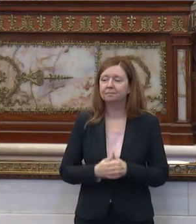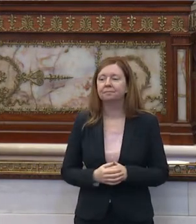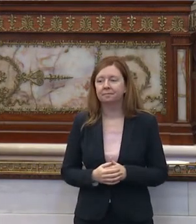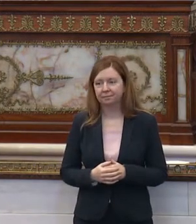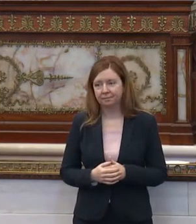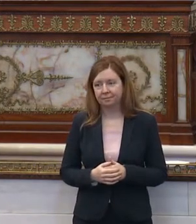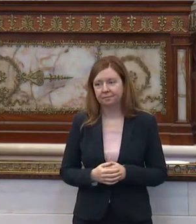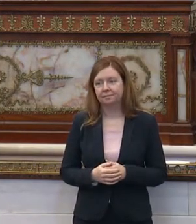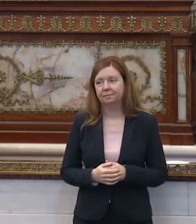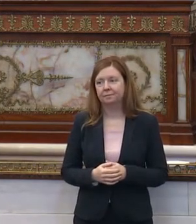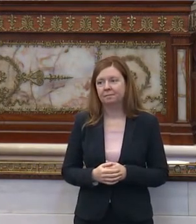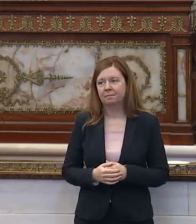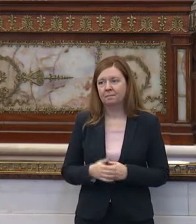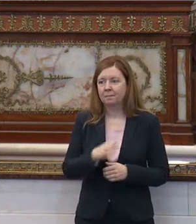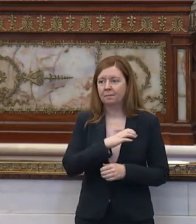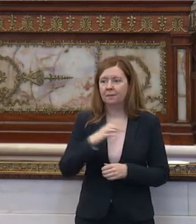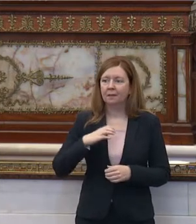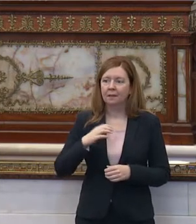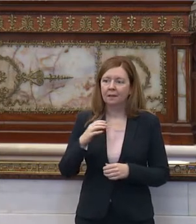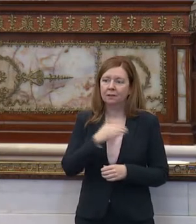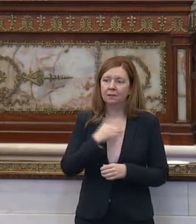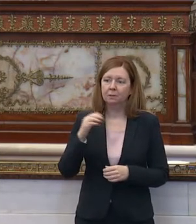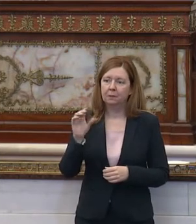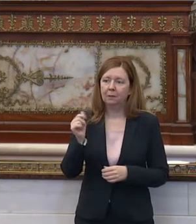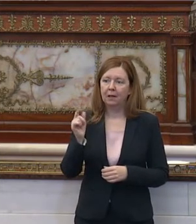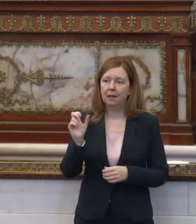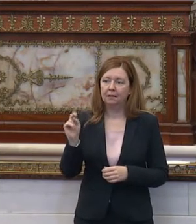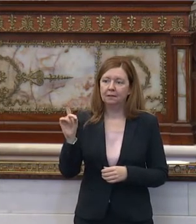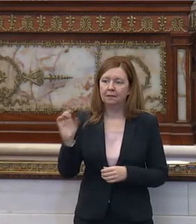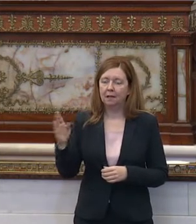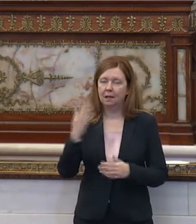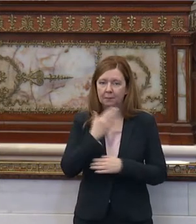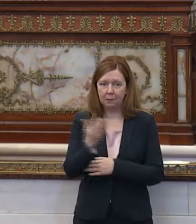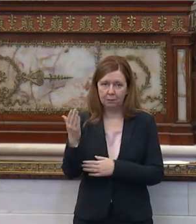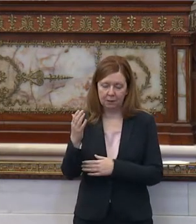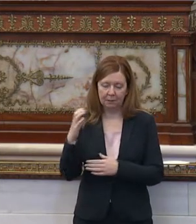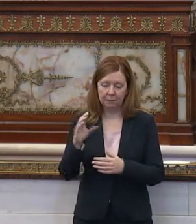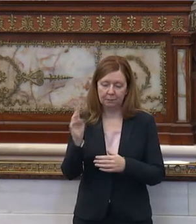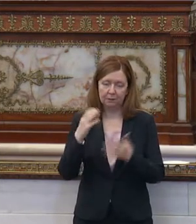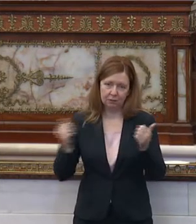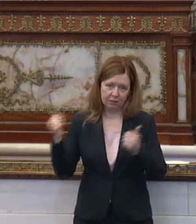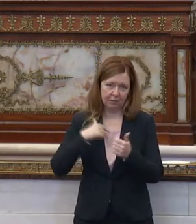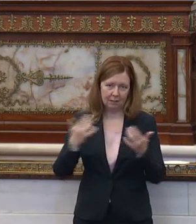problem. Councilmember Alan Dom. Morning, Mr. Chair. I am present too.